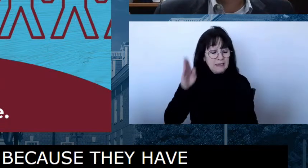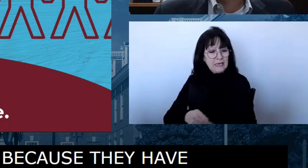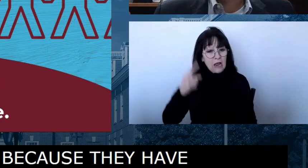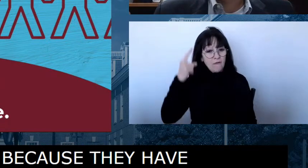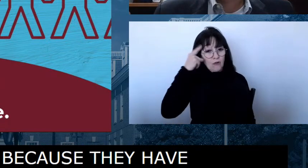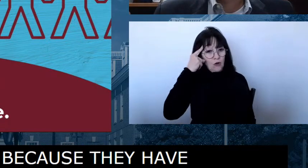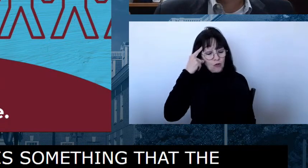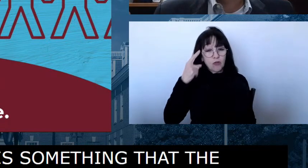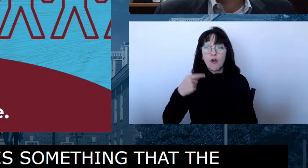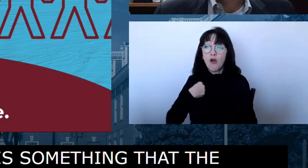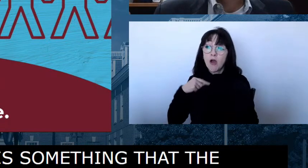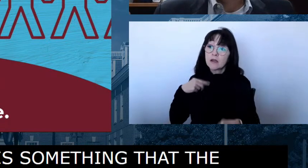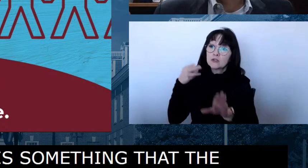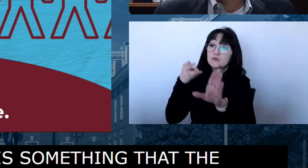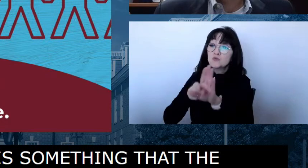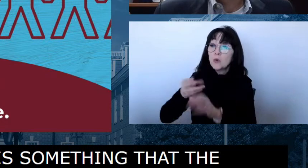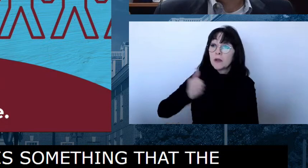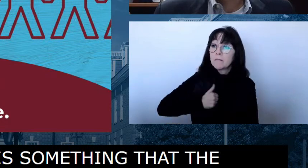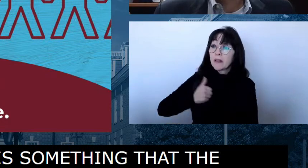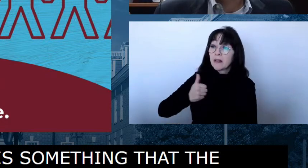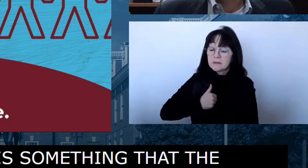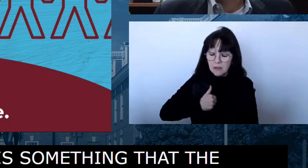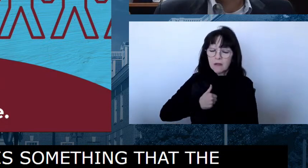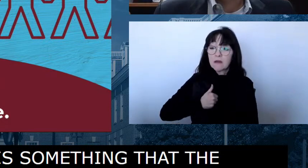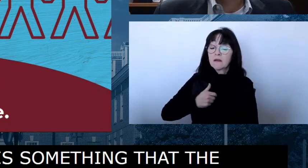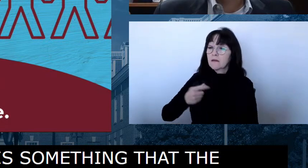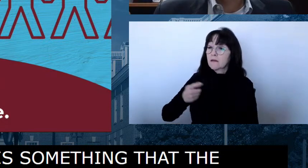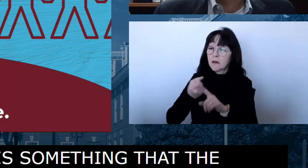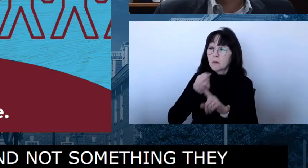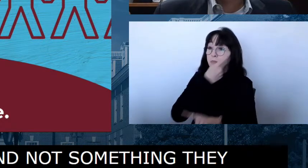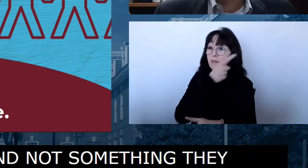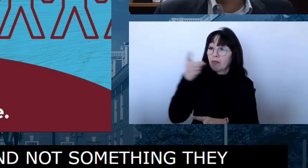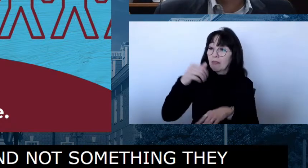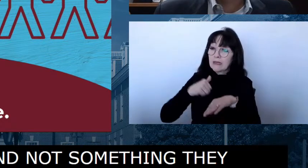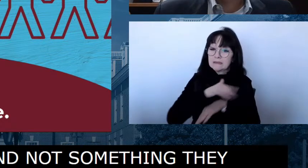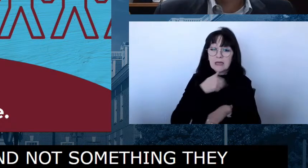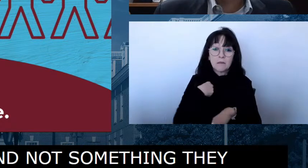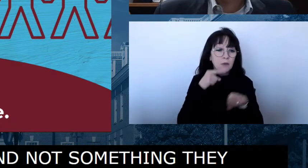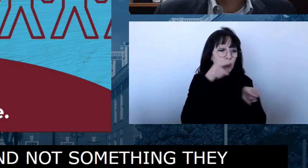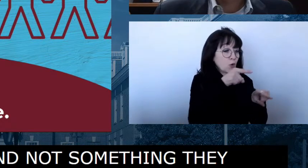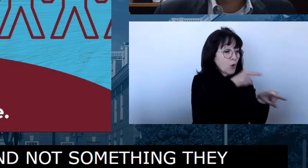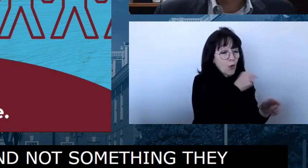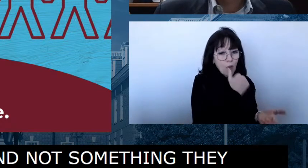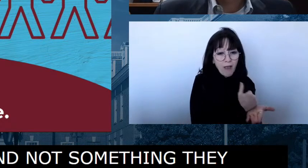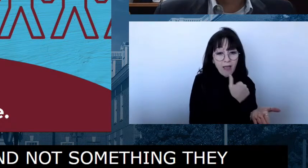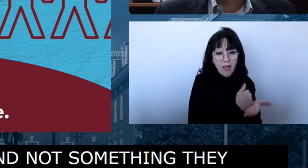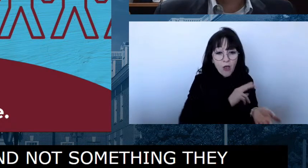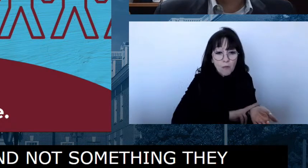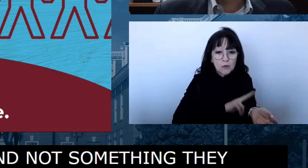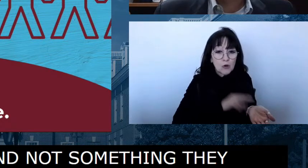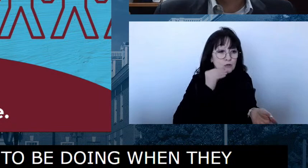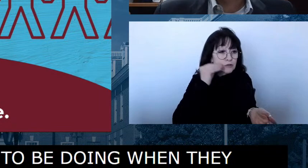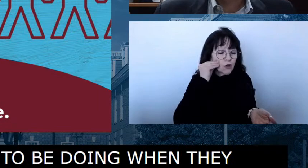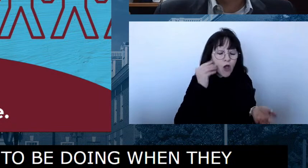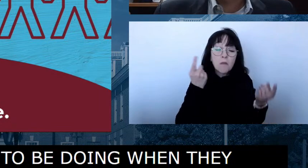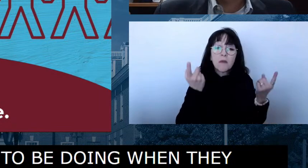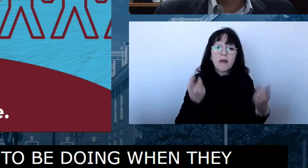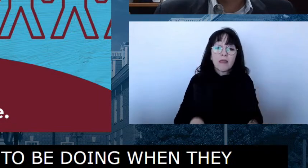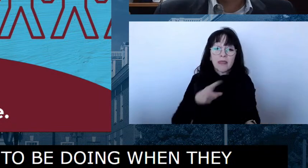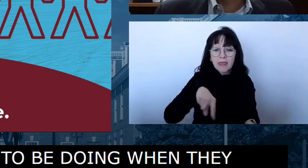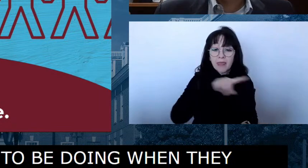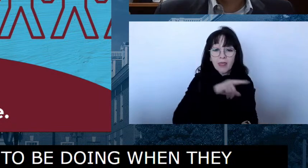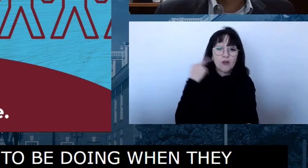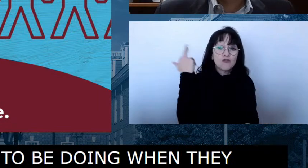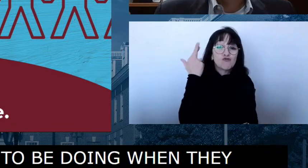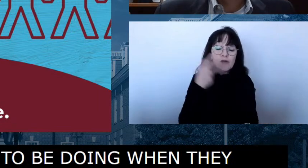definitely serve their community in probably one of the most trying times we've had here in Delaware. So definitely exciting, and